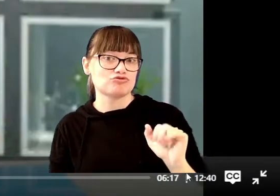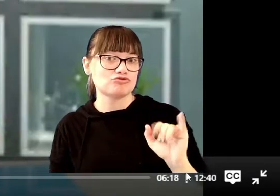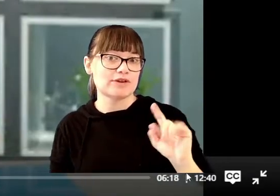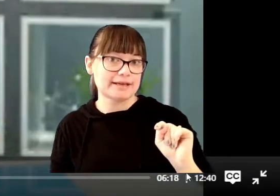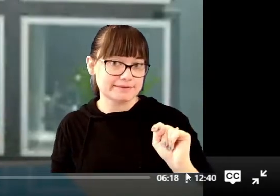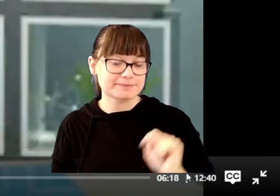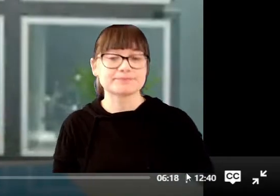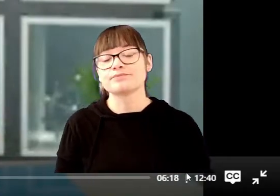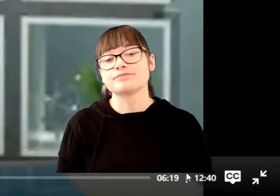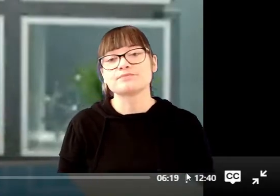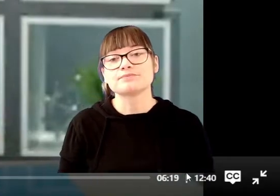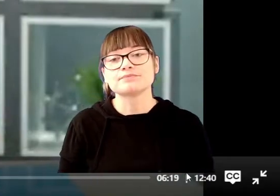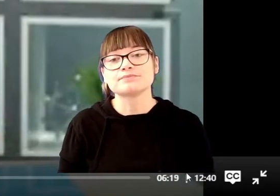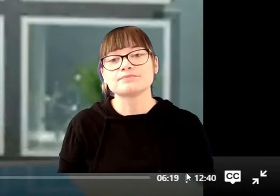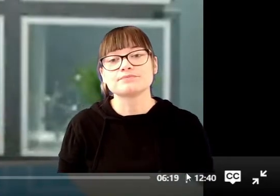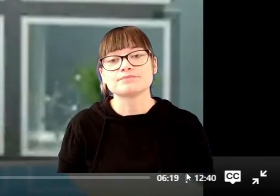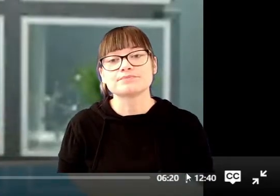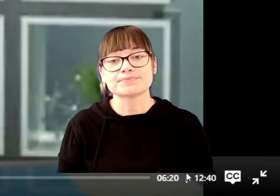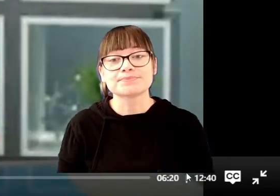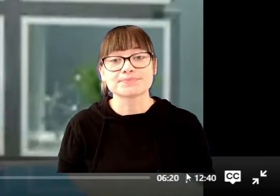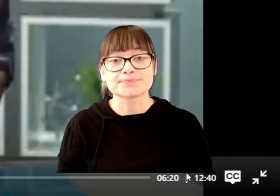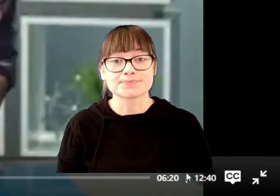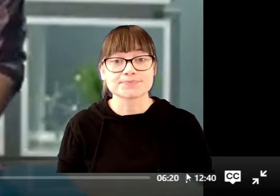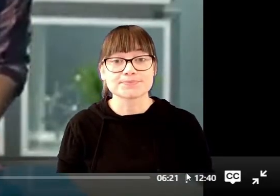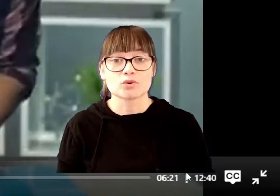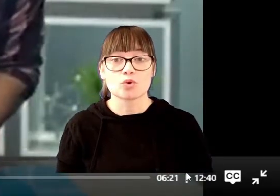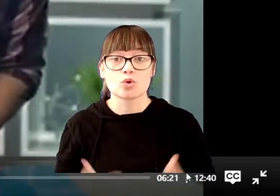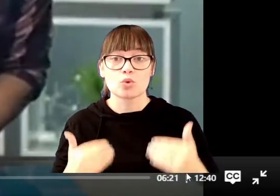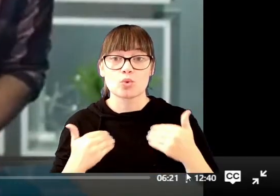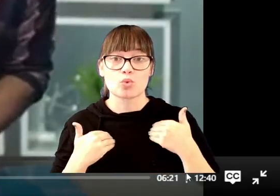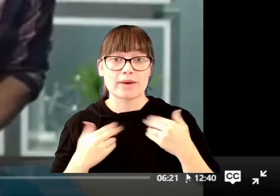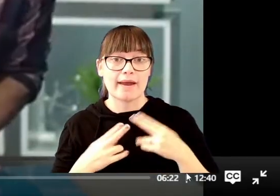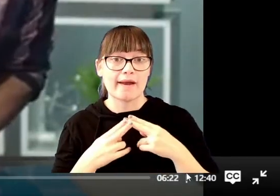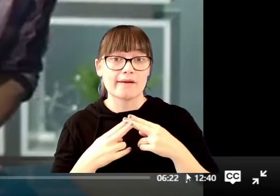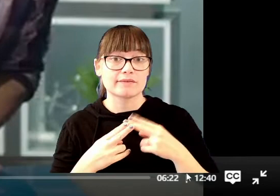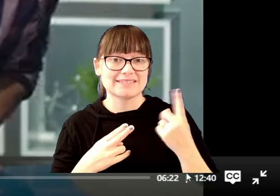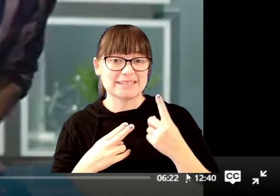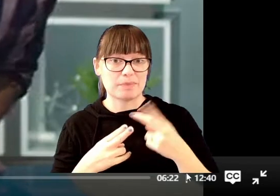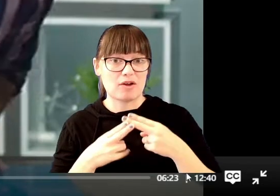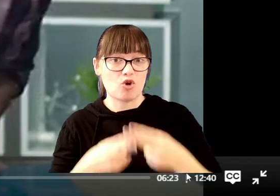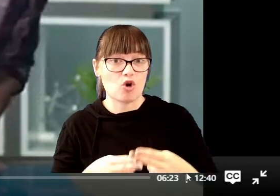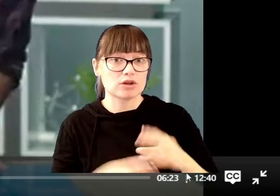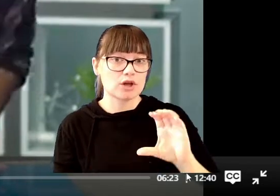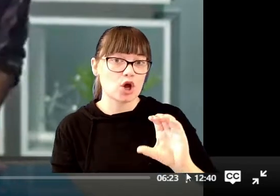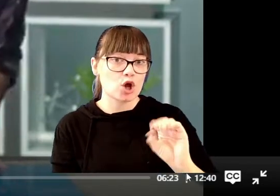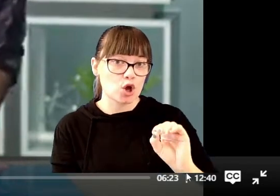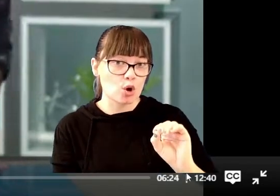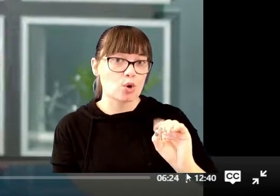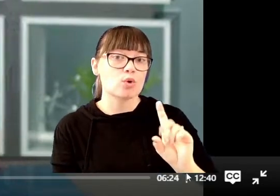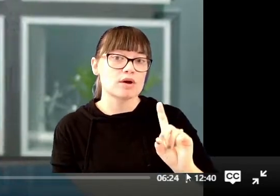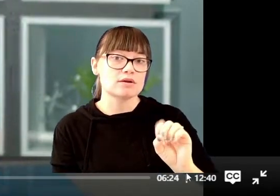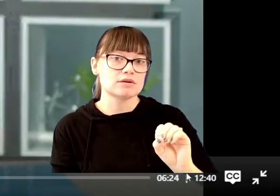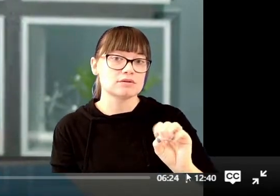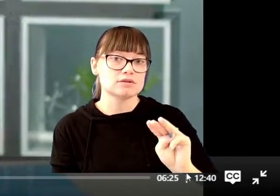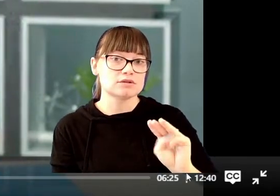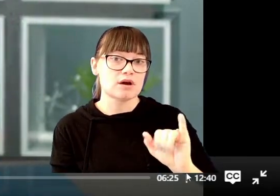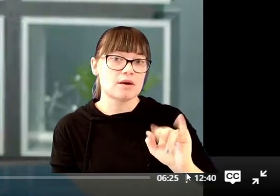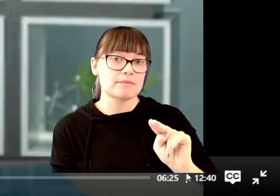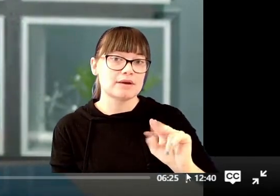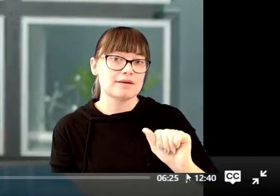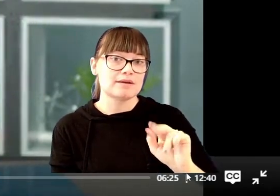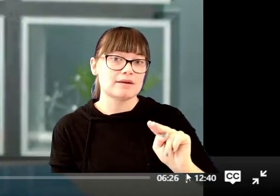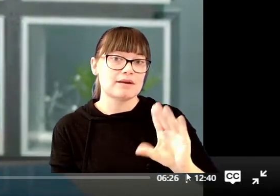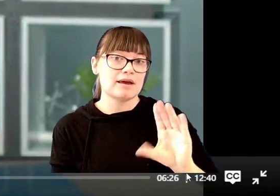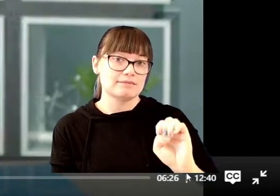have a situation called codominance. And in codominance, again, scientists